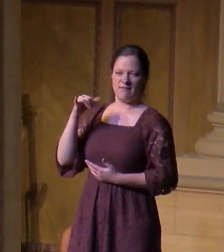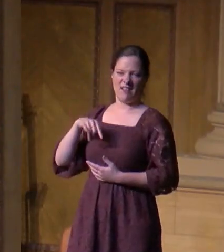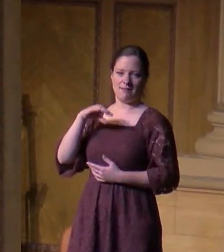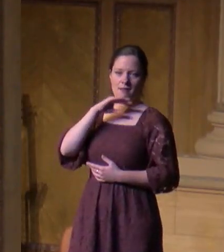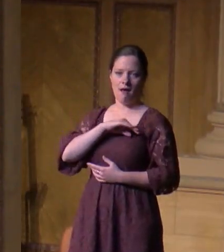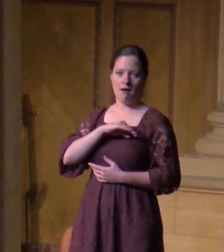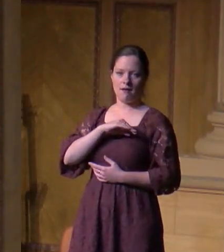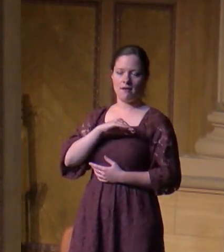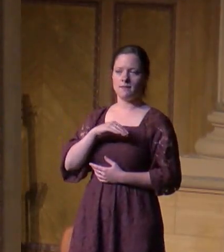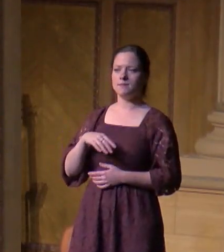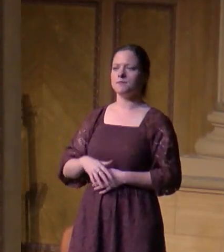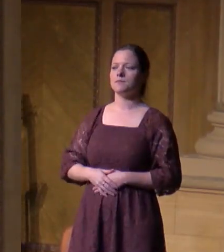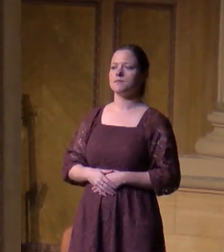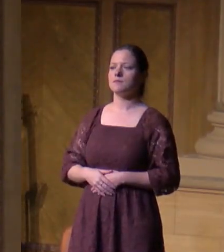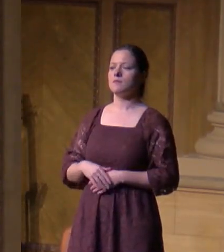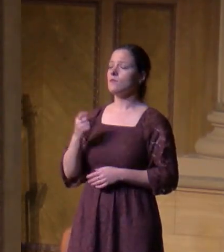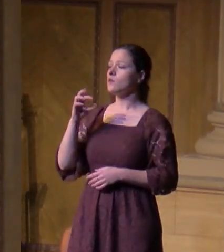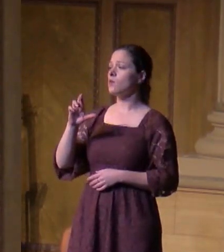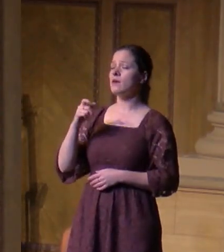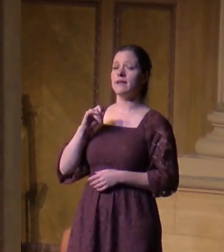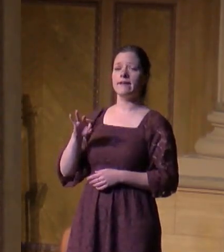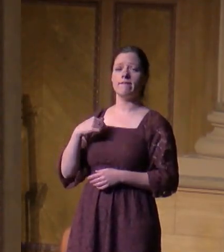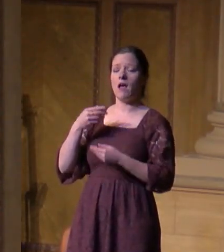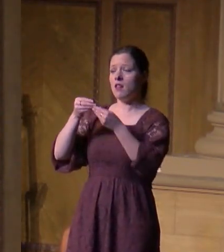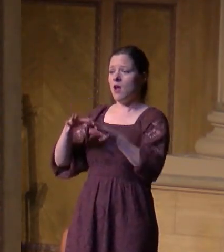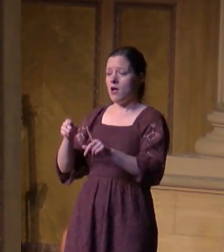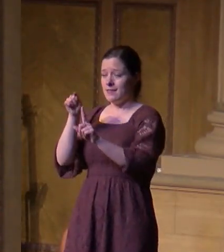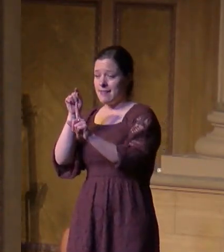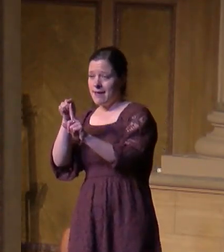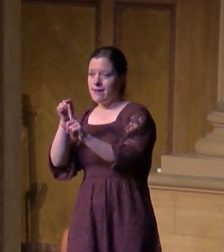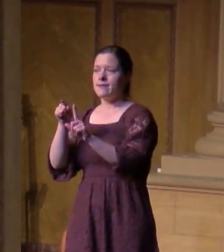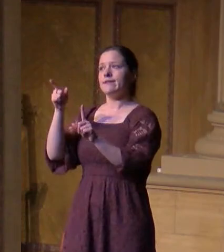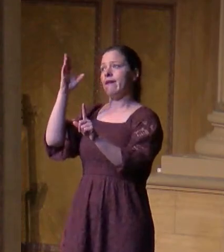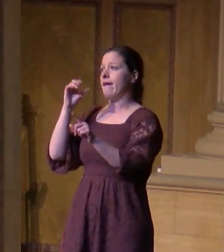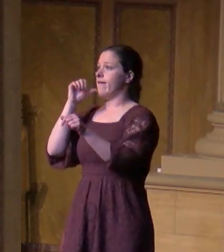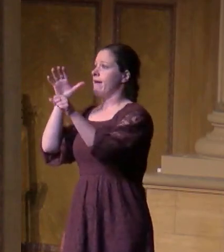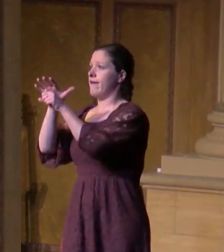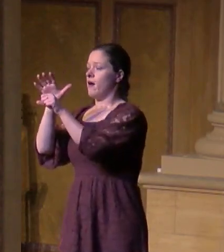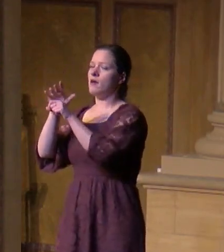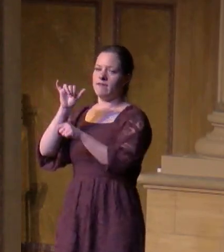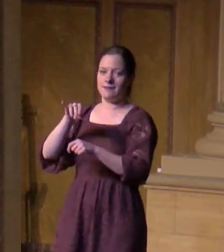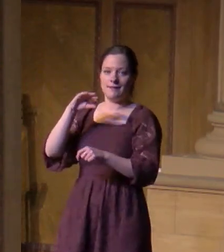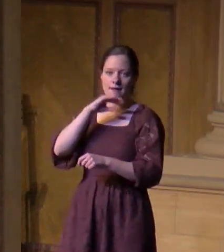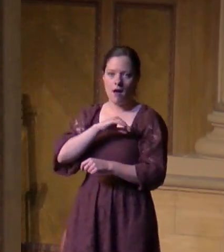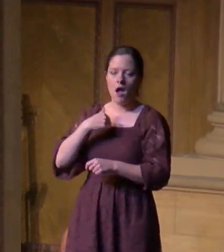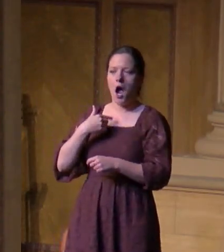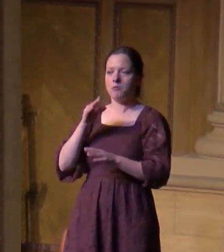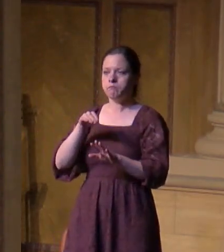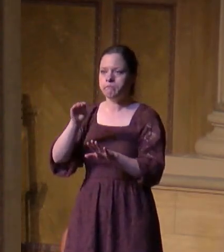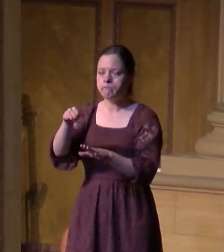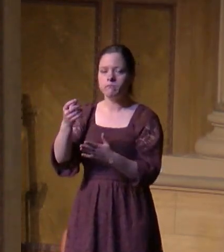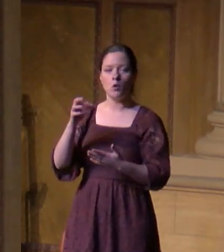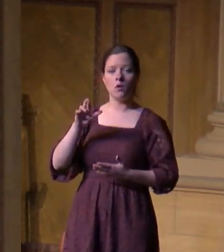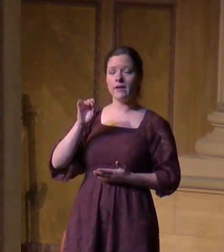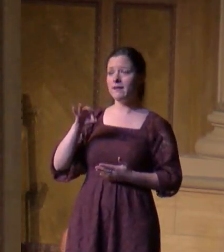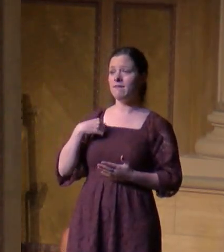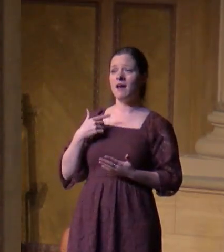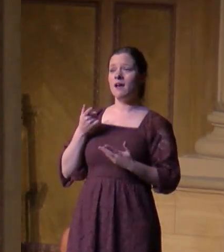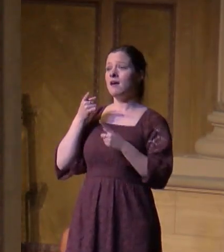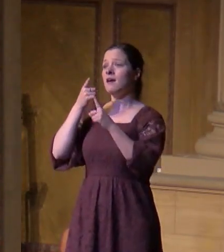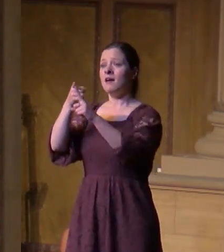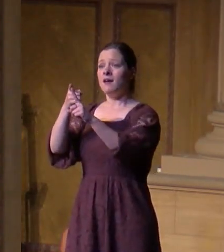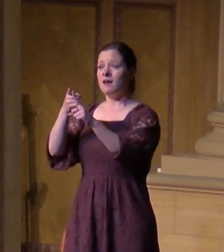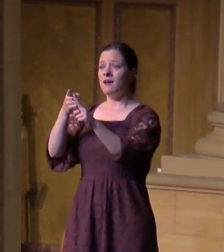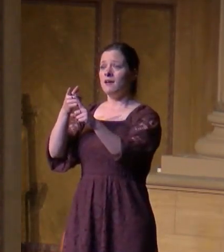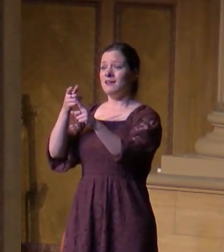I'm afraid because I believe the lie that if I lost that thing God would not be enough for me if my life ends up in this one place that I fear it could end up then God